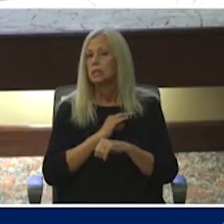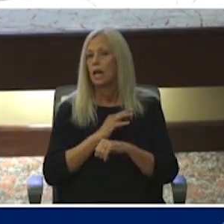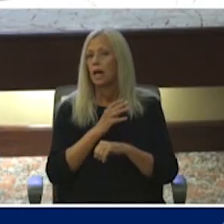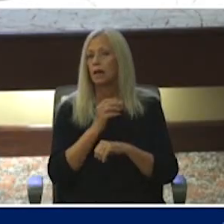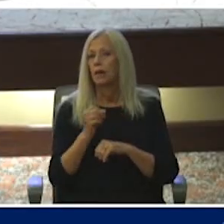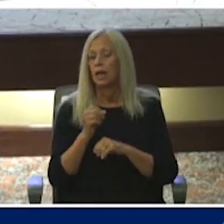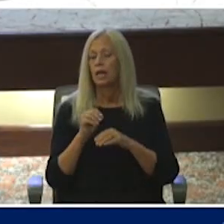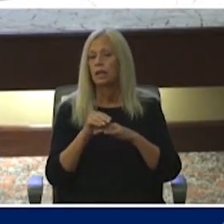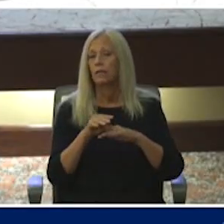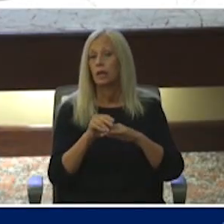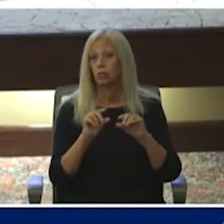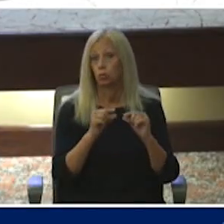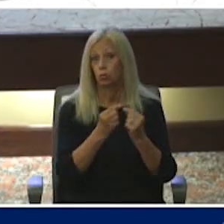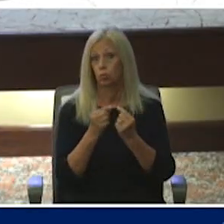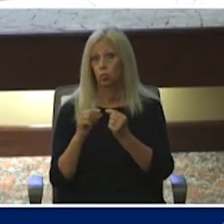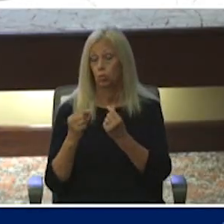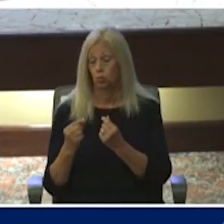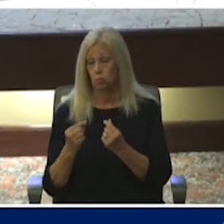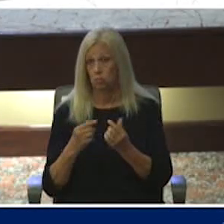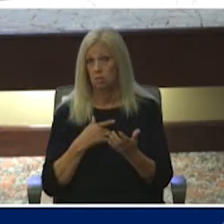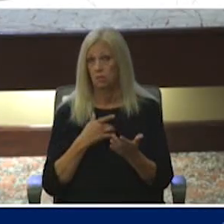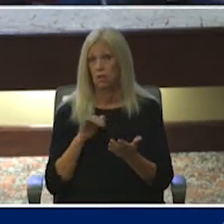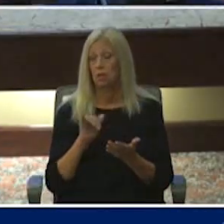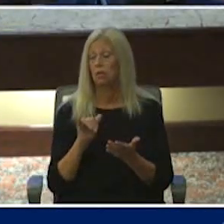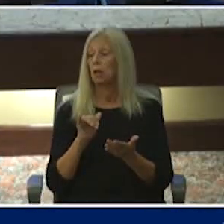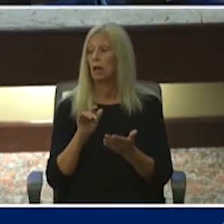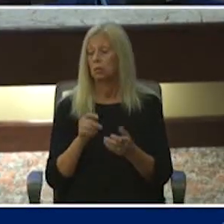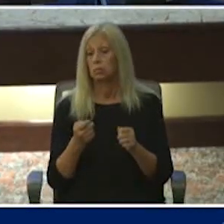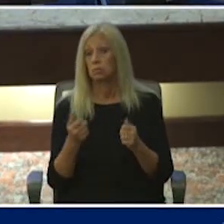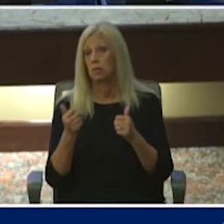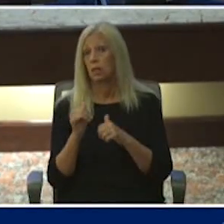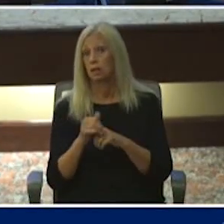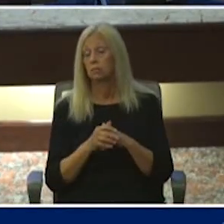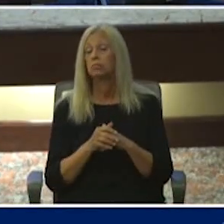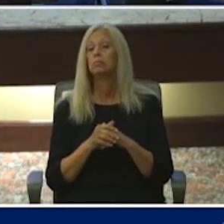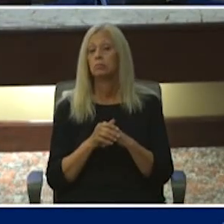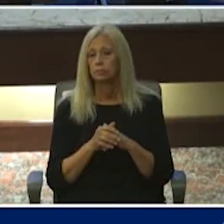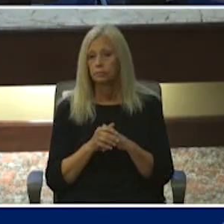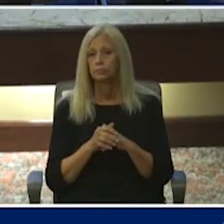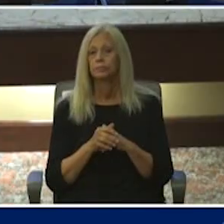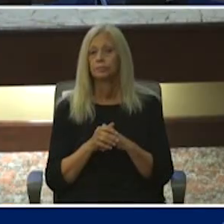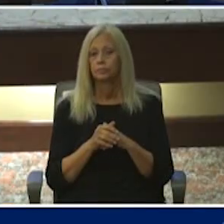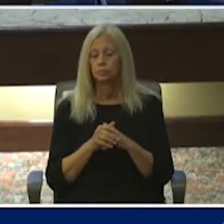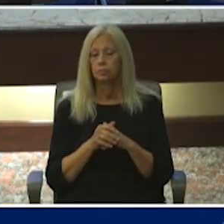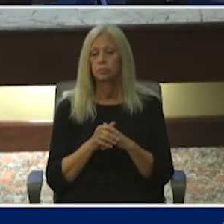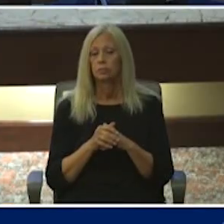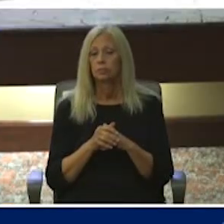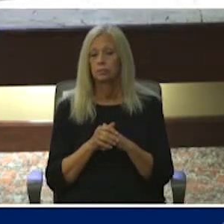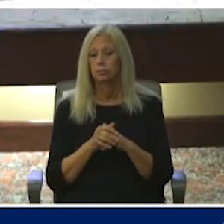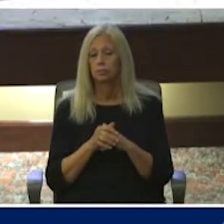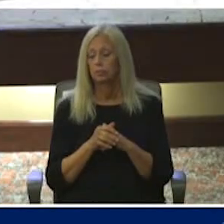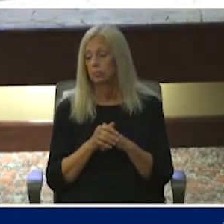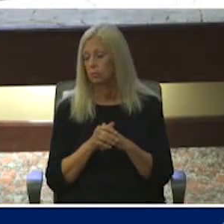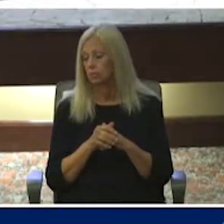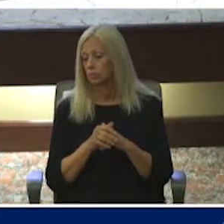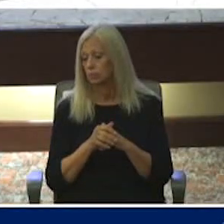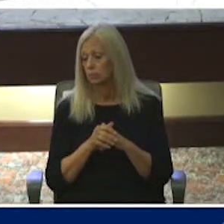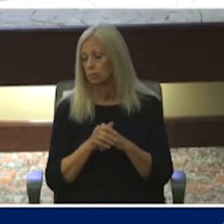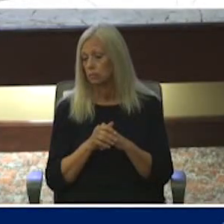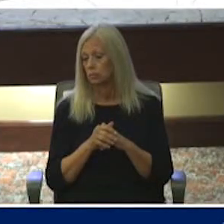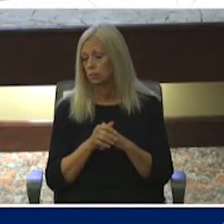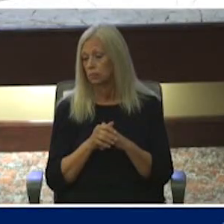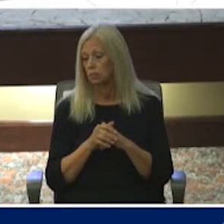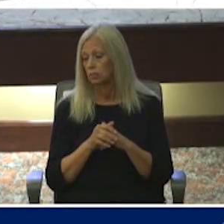advisory group just felt like it's okay to cut this one. Okay. Yes. That's on that Knox Hall side, so it'd just be, instead